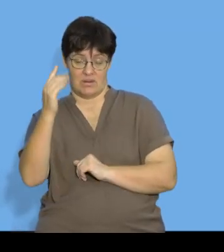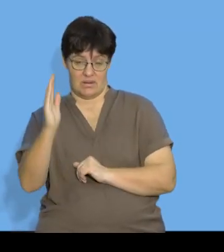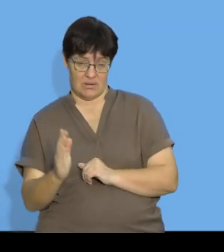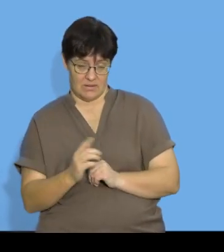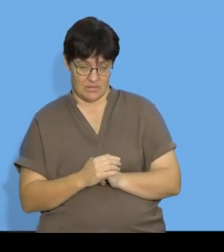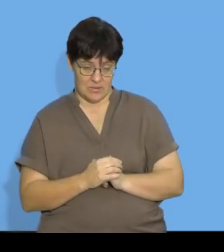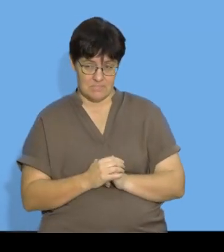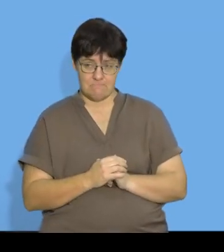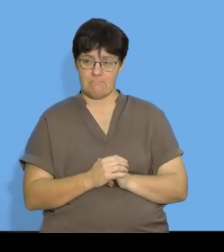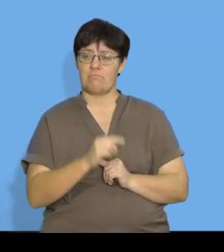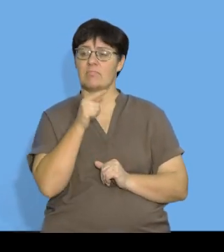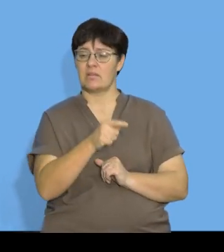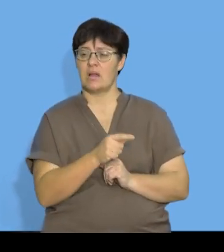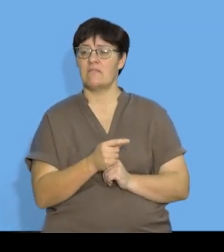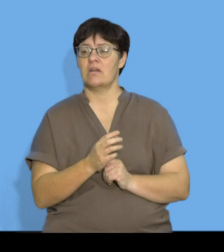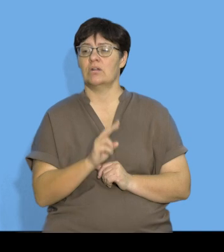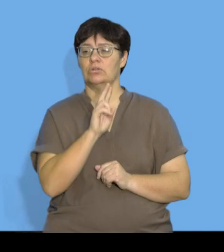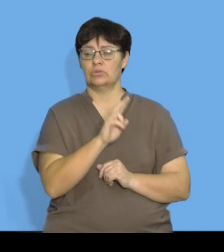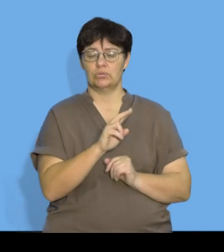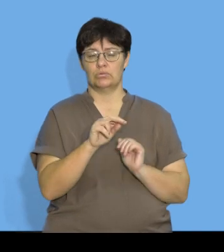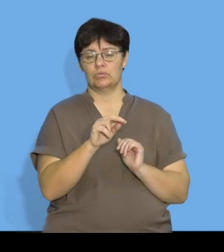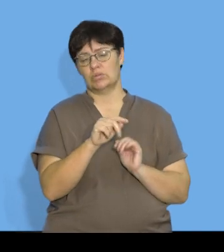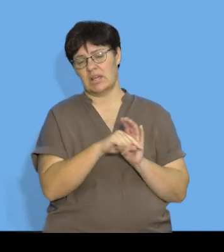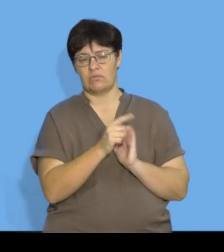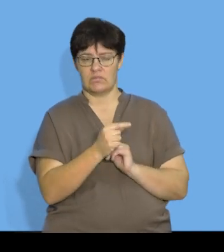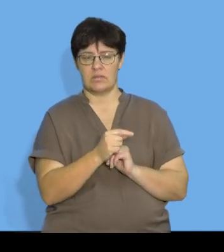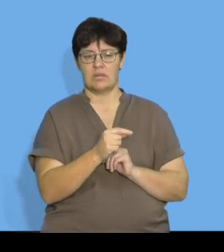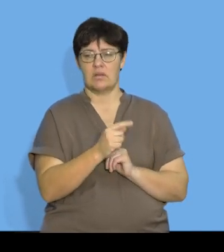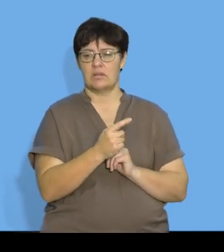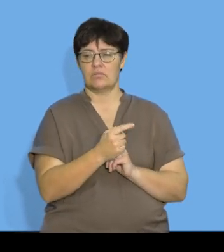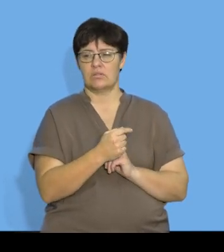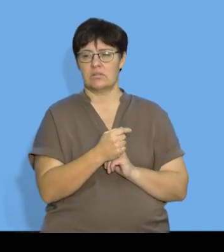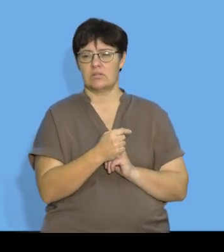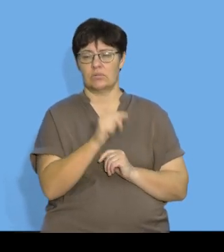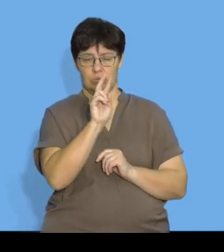So 2 times -1 plus 4 will give me 2.